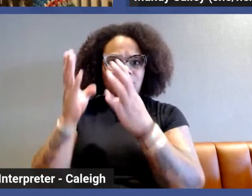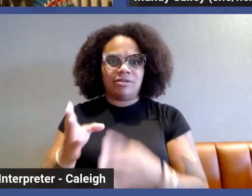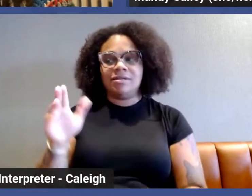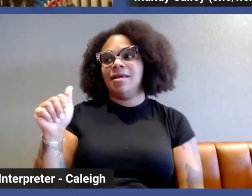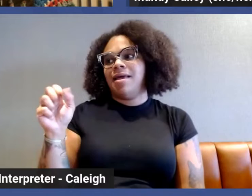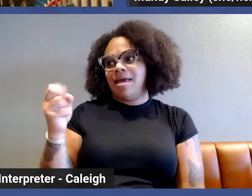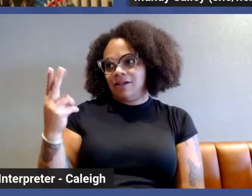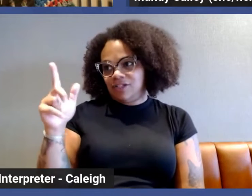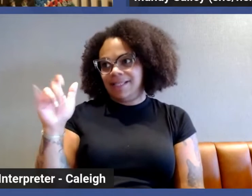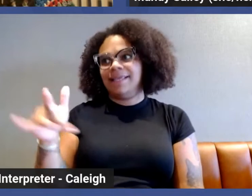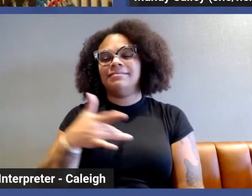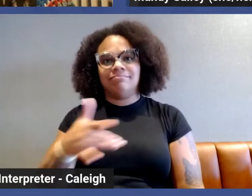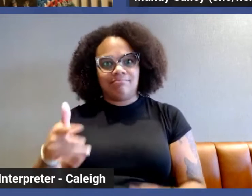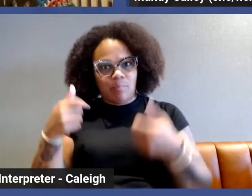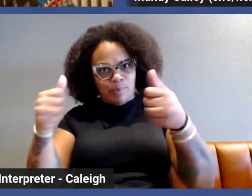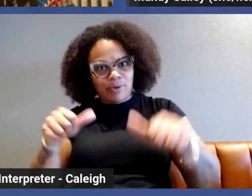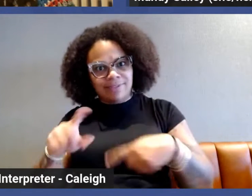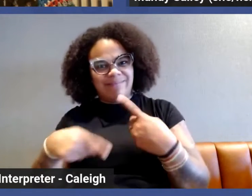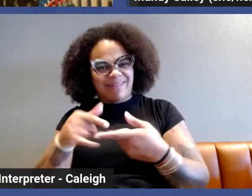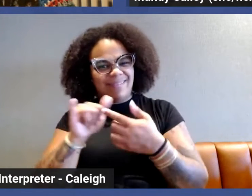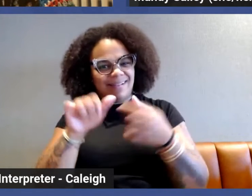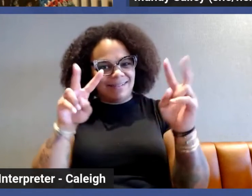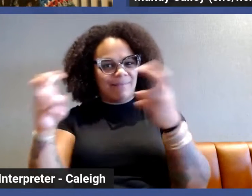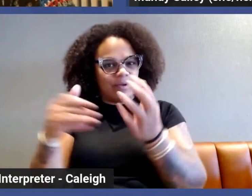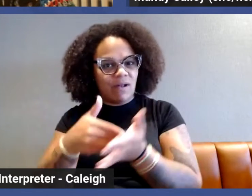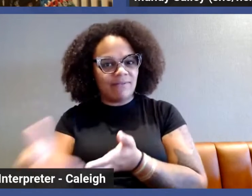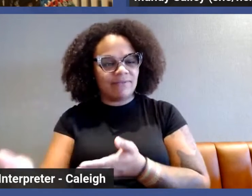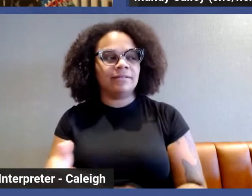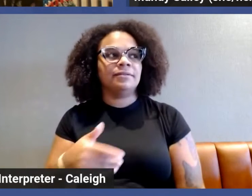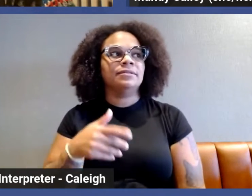posted about this a lot, right? That you have to think through,